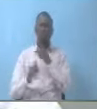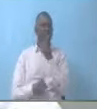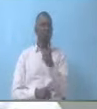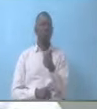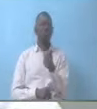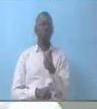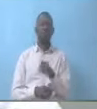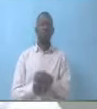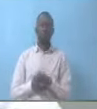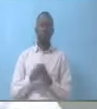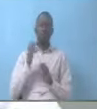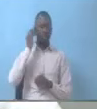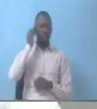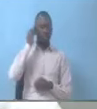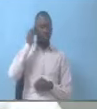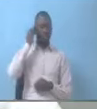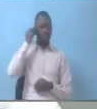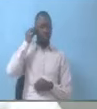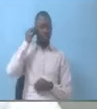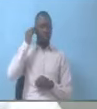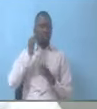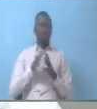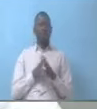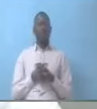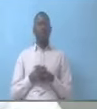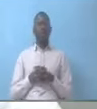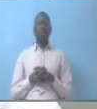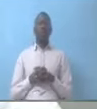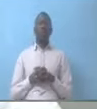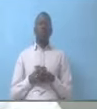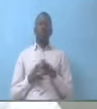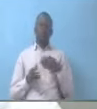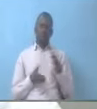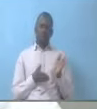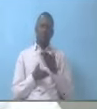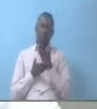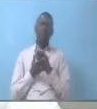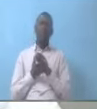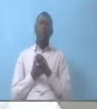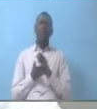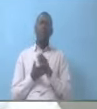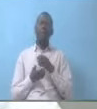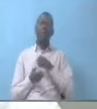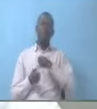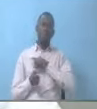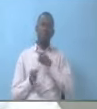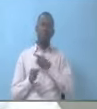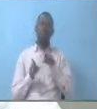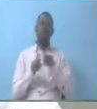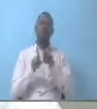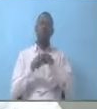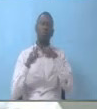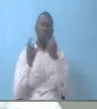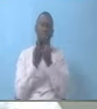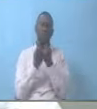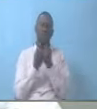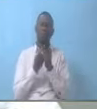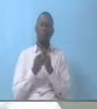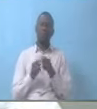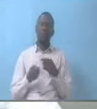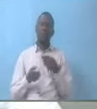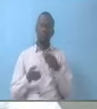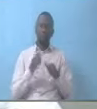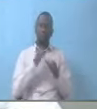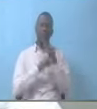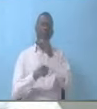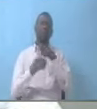went with our baggage and finally settled at the Marina Parade. Ñu dal di demati ak suñu ay bagage way na ñu mujjé dal nak ca fa nga xamne modi Marina Parade.